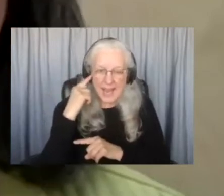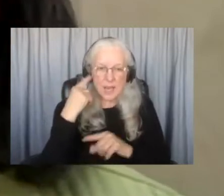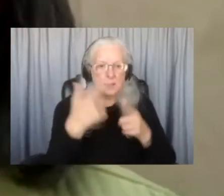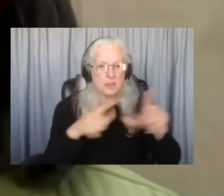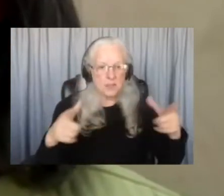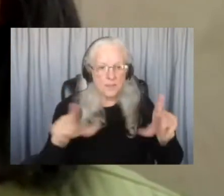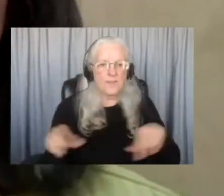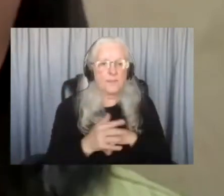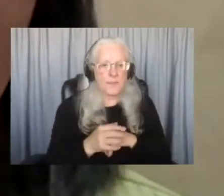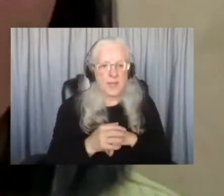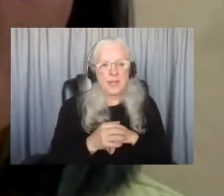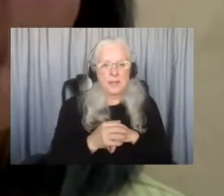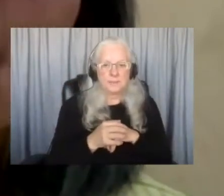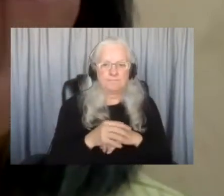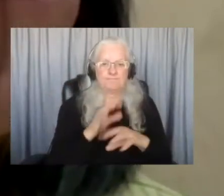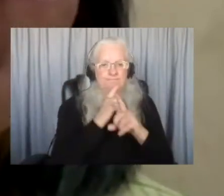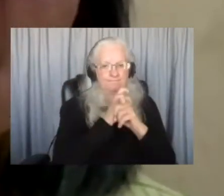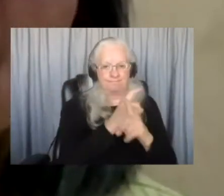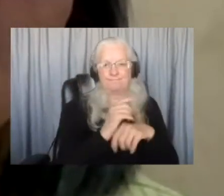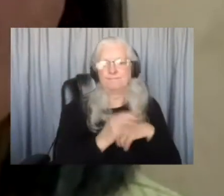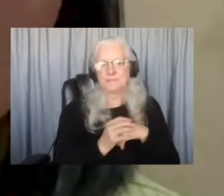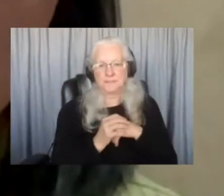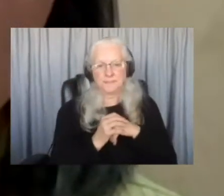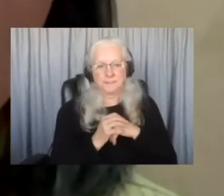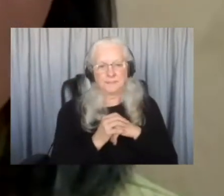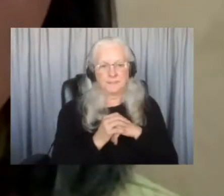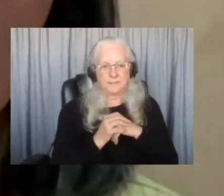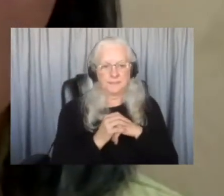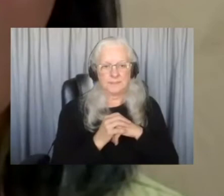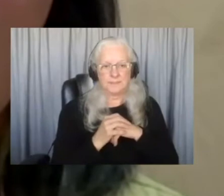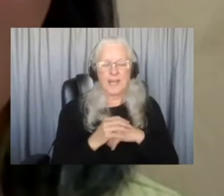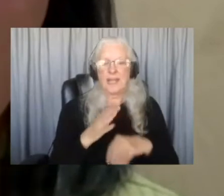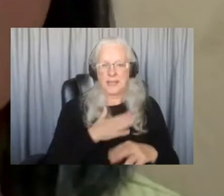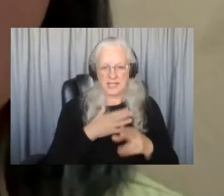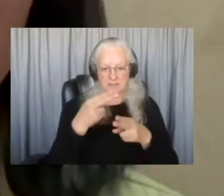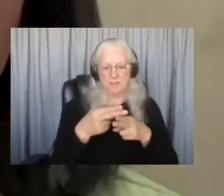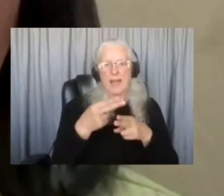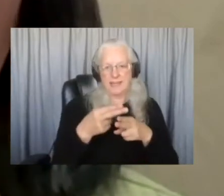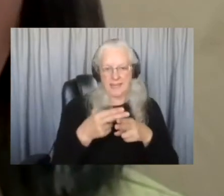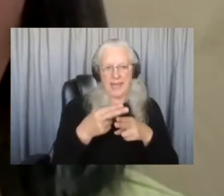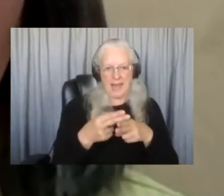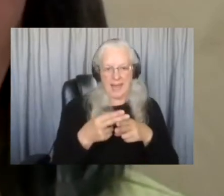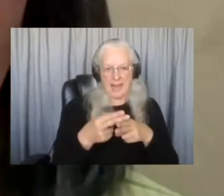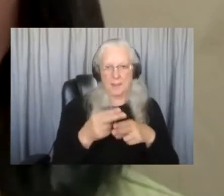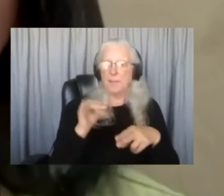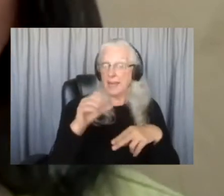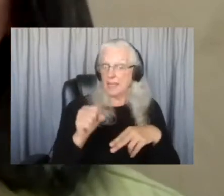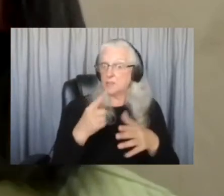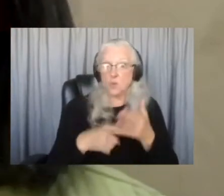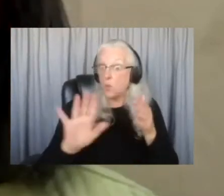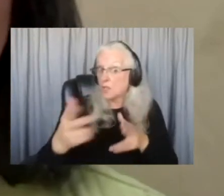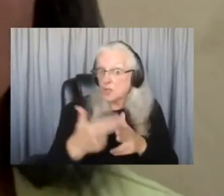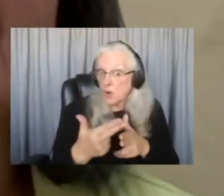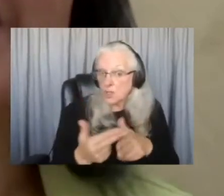Ni Edaniye. As my name is, what is yours? Esat ele